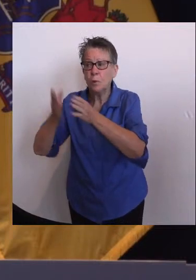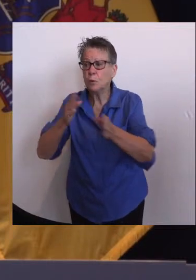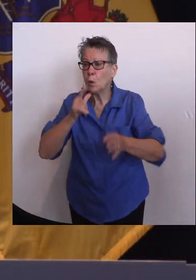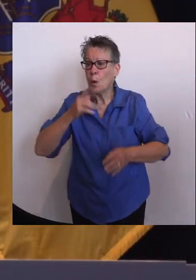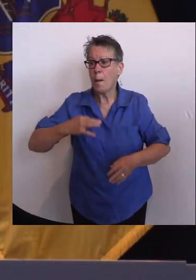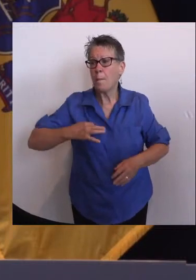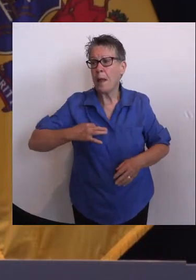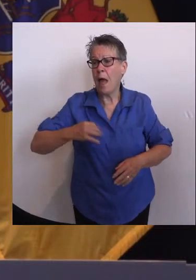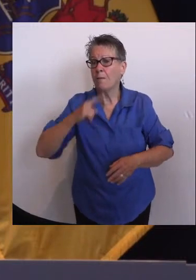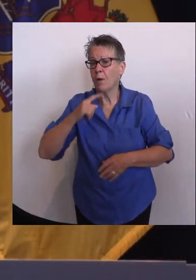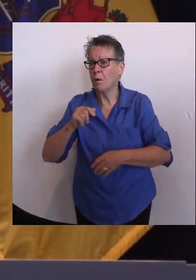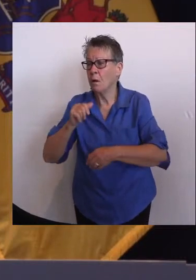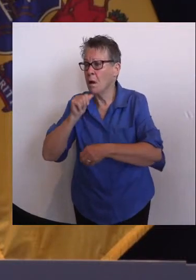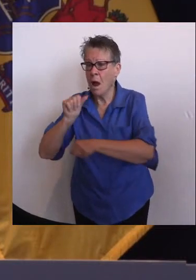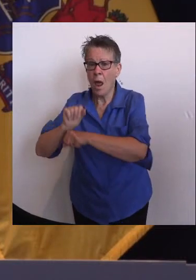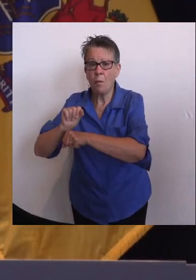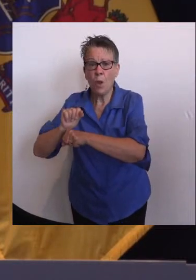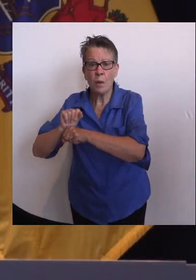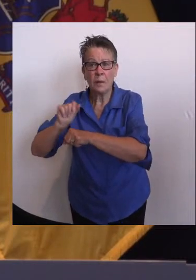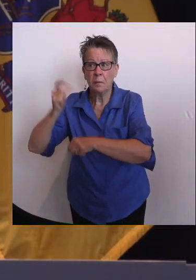that, though. Good afternoon.